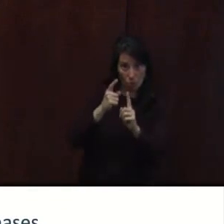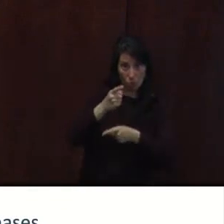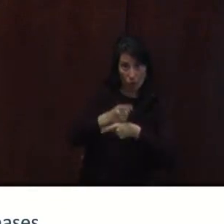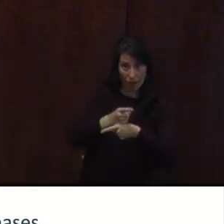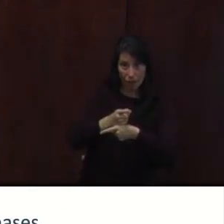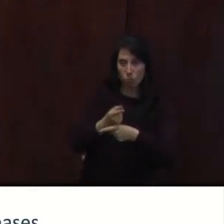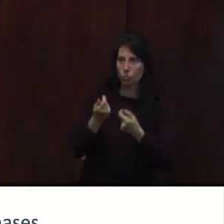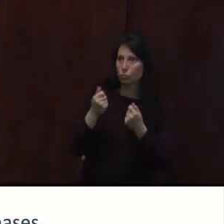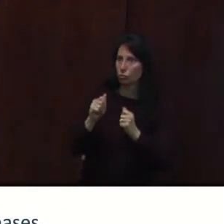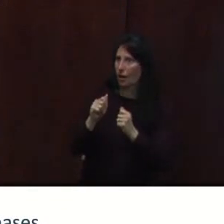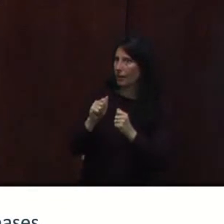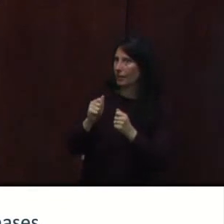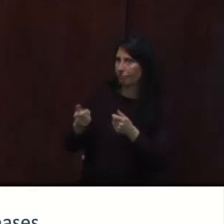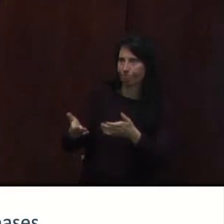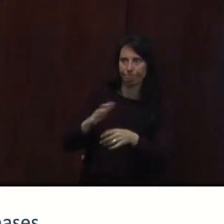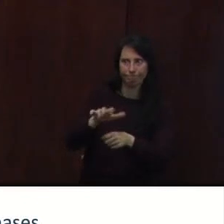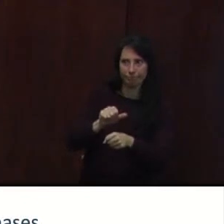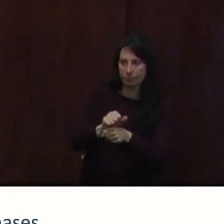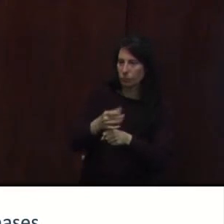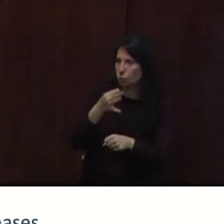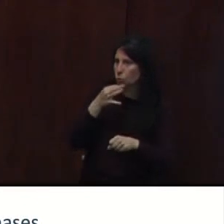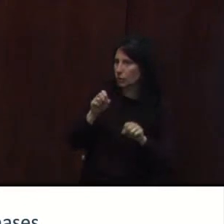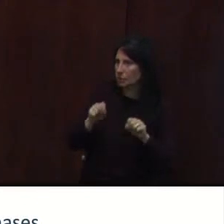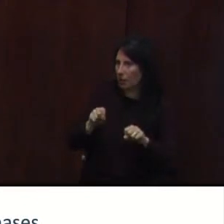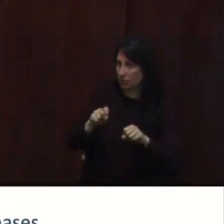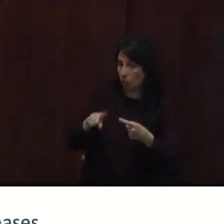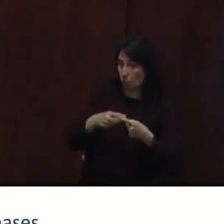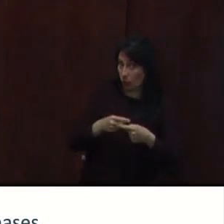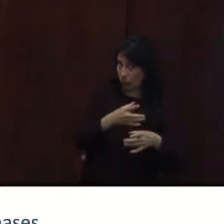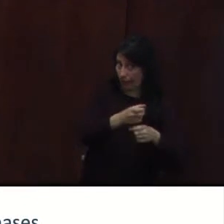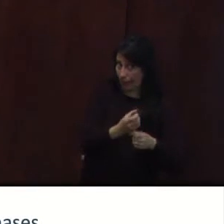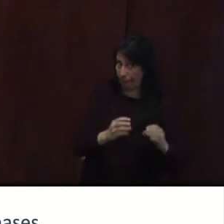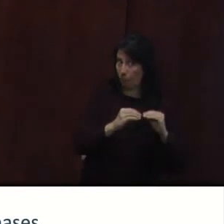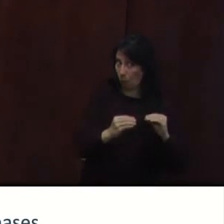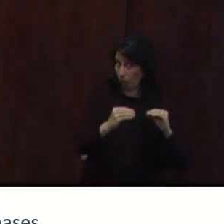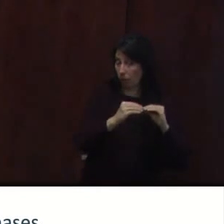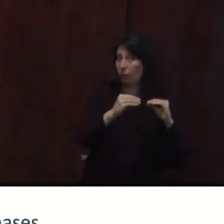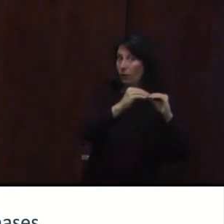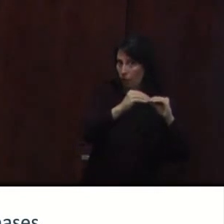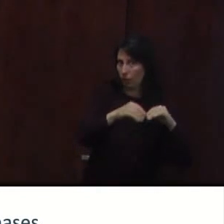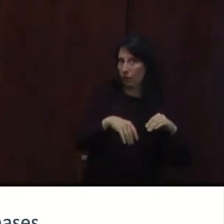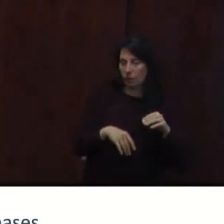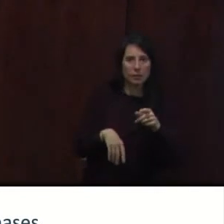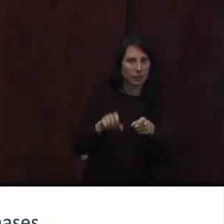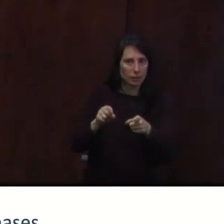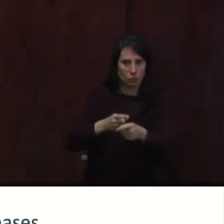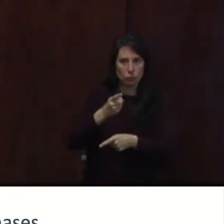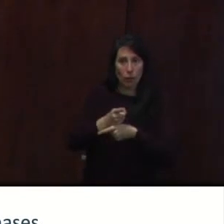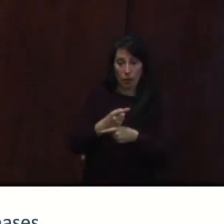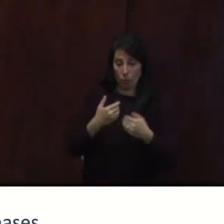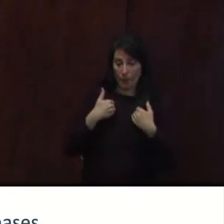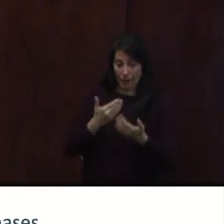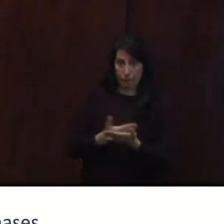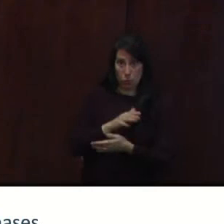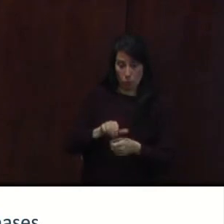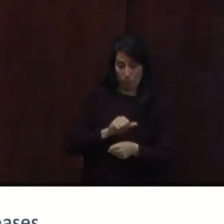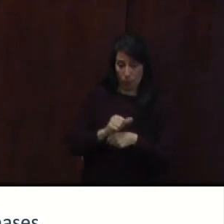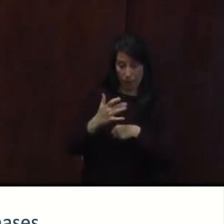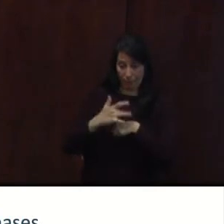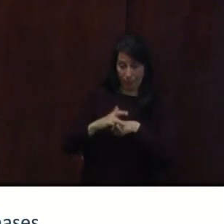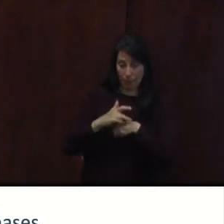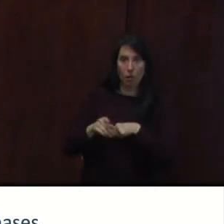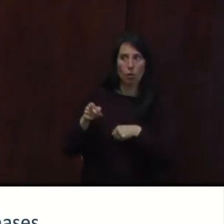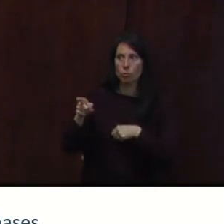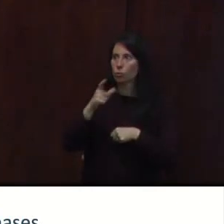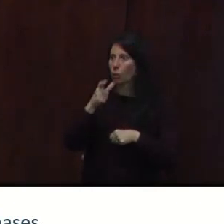soon as we can based on the supplies increasing. That's the process. That's correct. So when we open up those new appointments, you won't have to rush